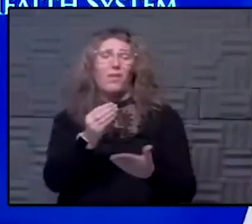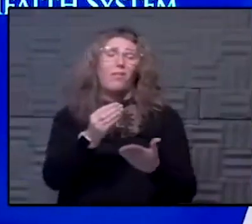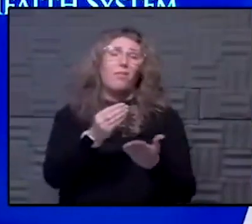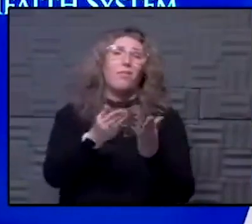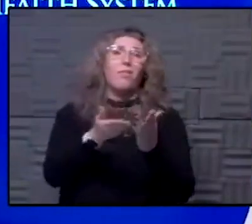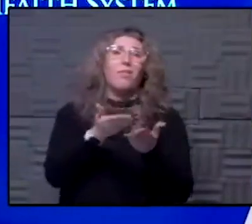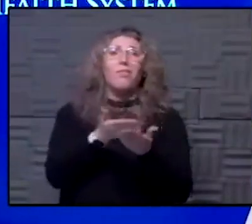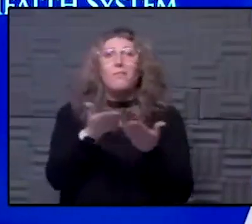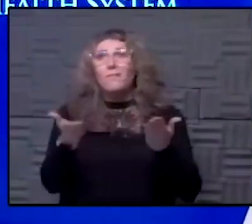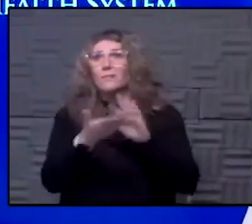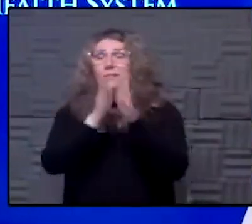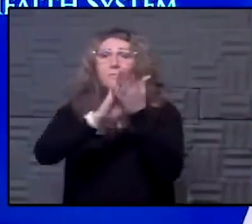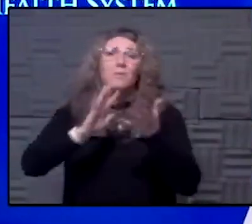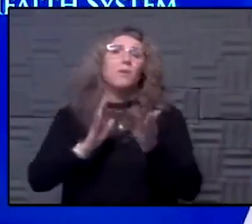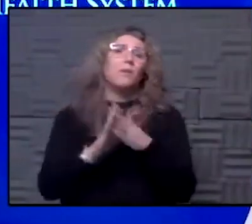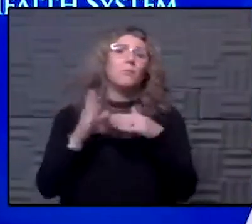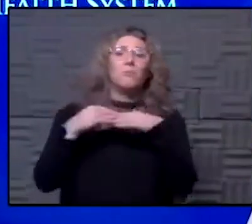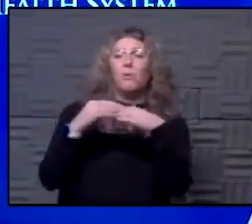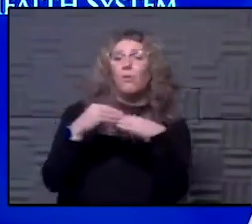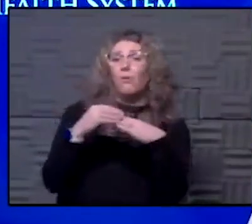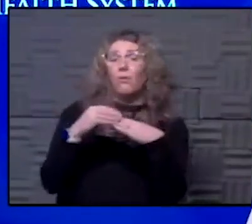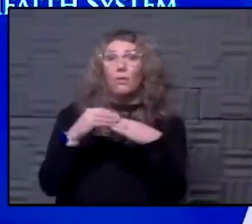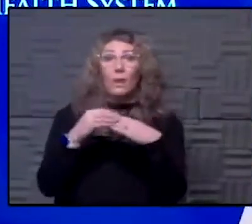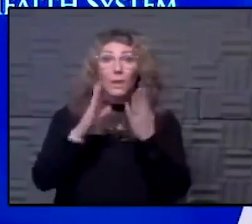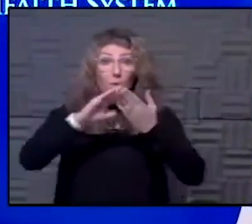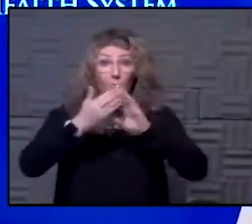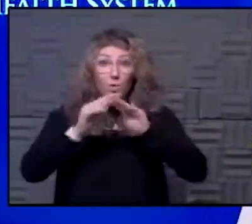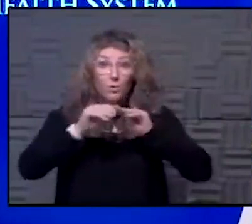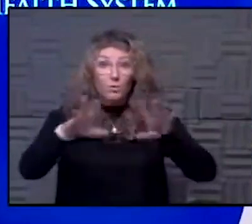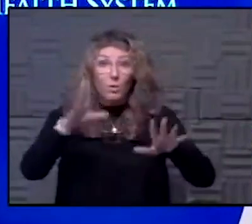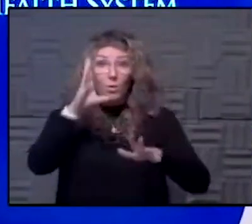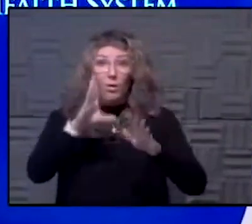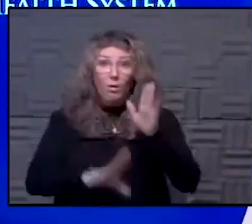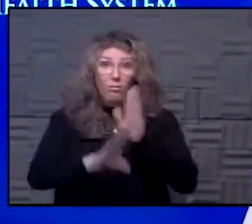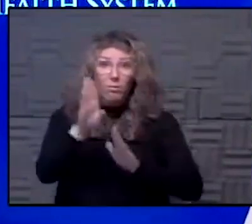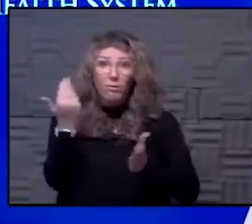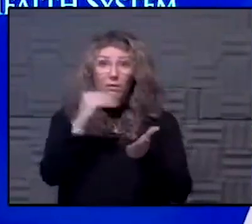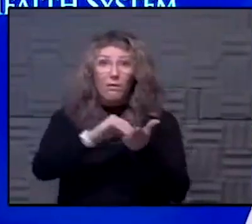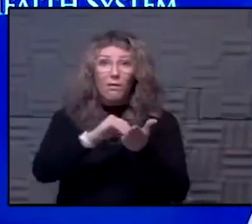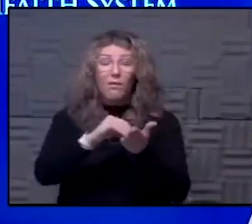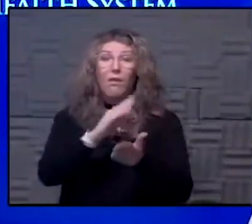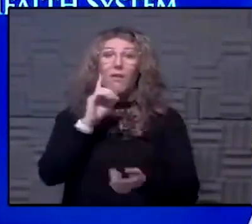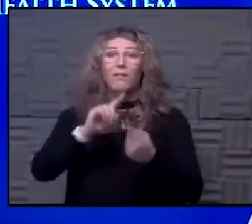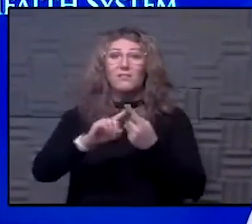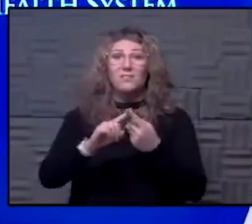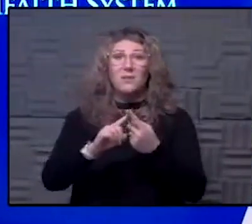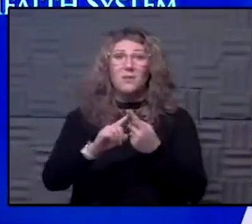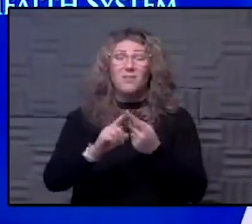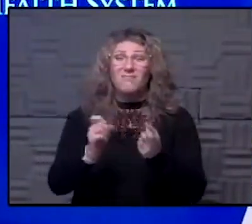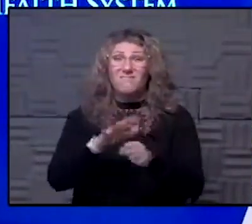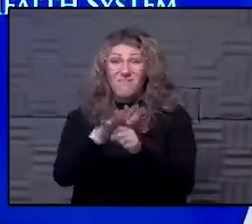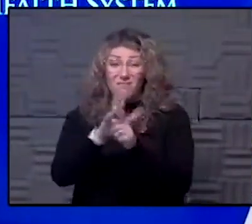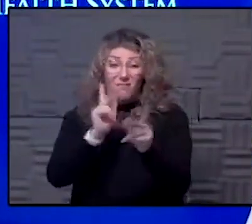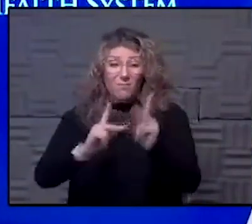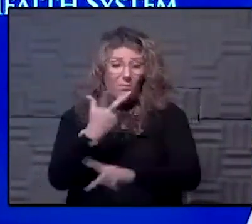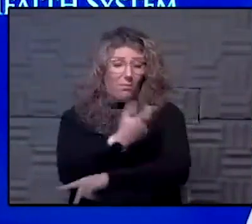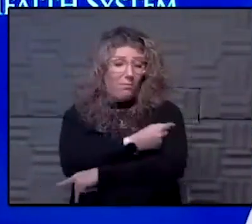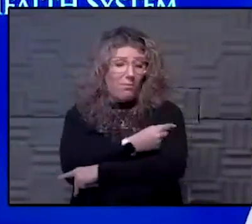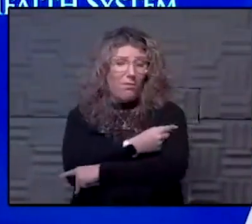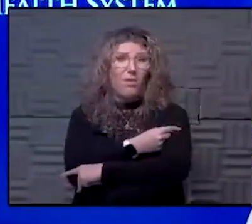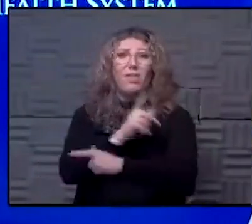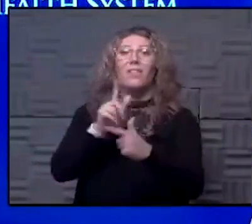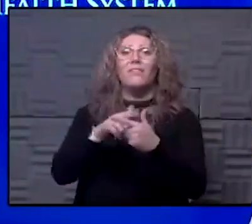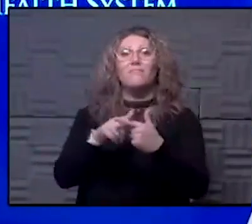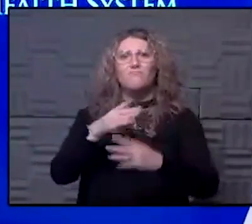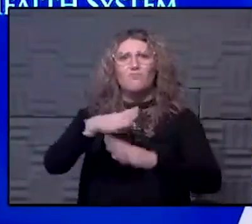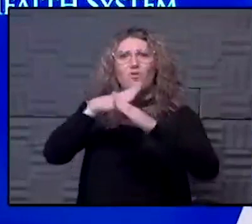community transmission is going to accelerate until you have enough people vaccinated that you can prevent it